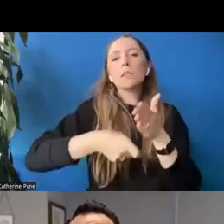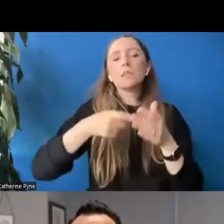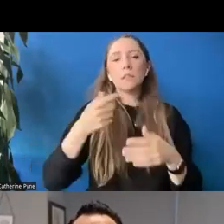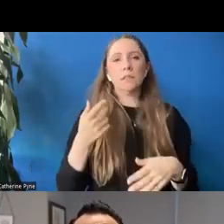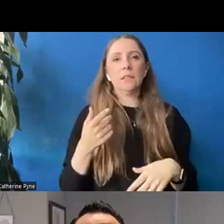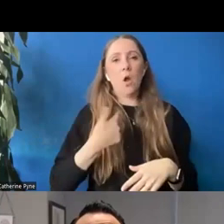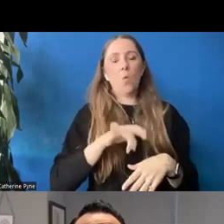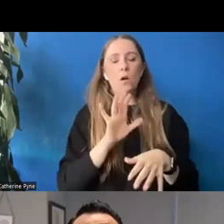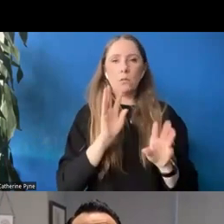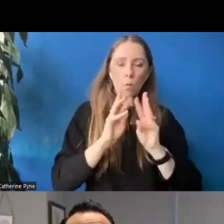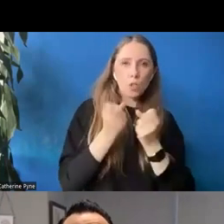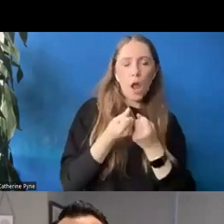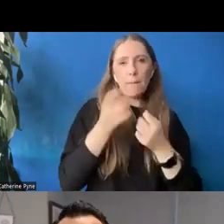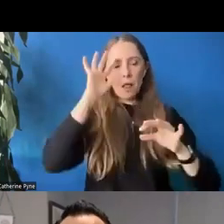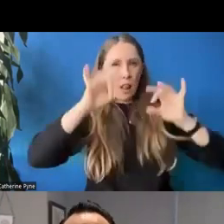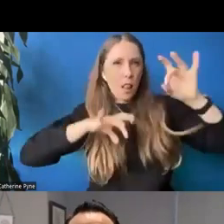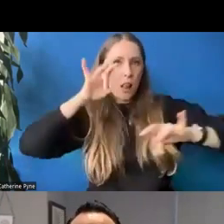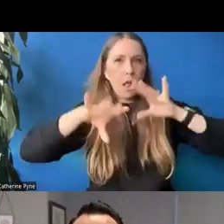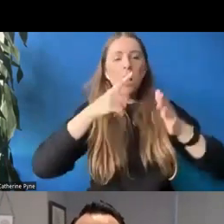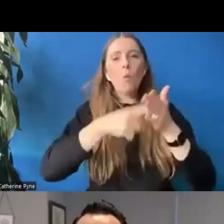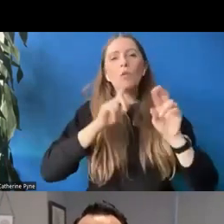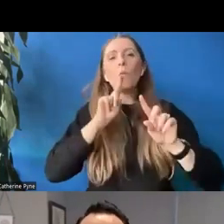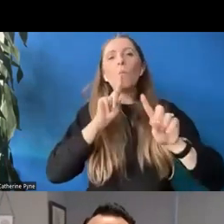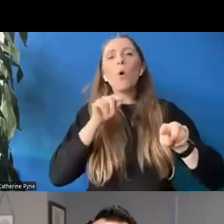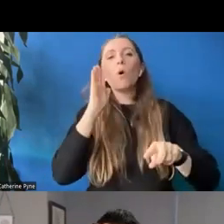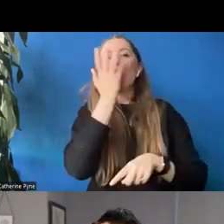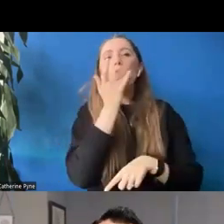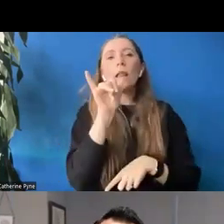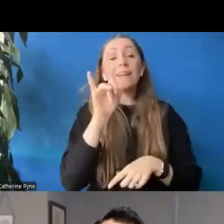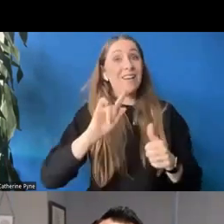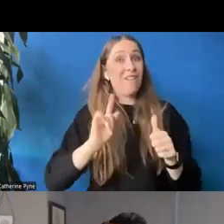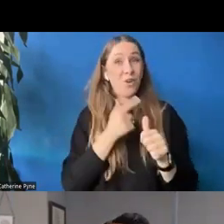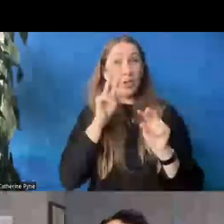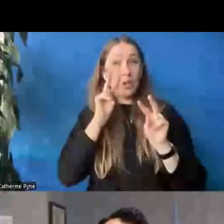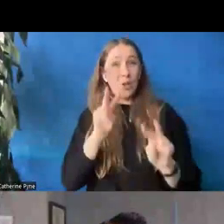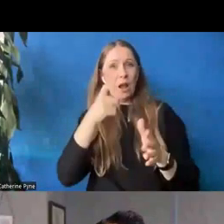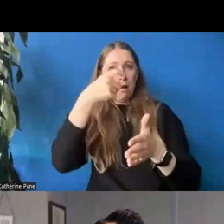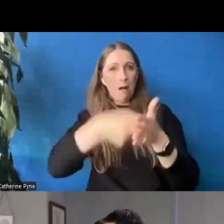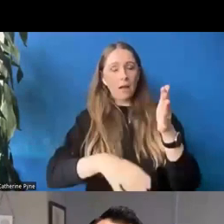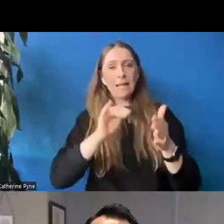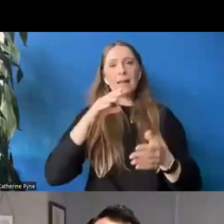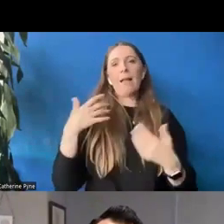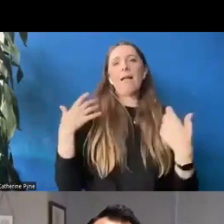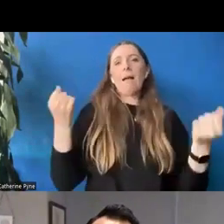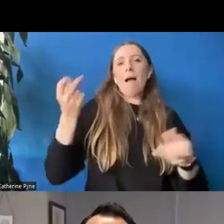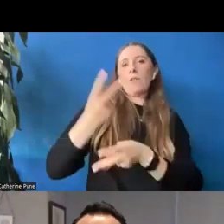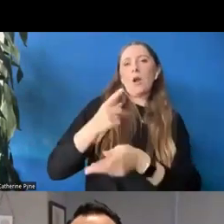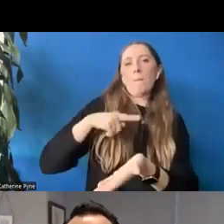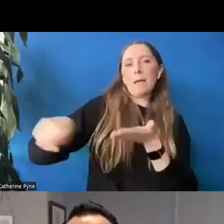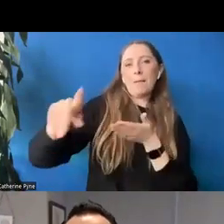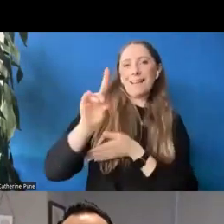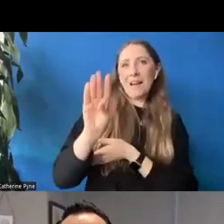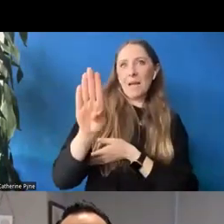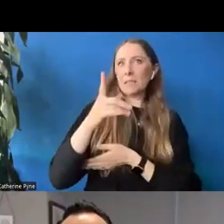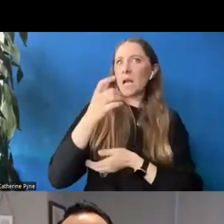the design of that report now. It's our first look at cost information in the healthcare payments database, so there's a tremendous amount